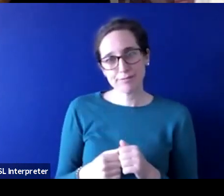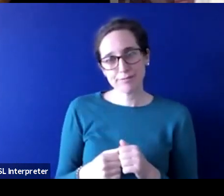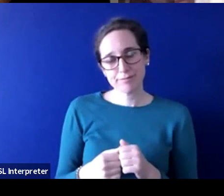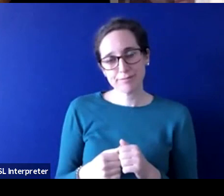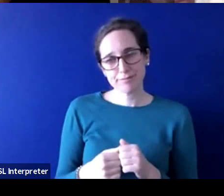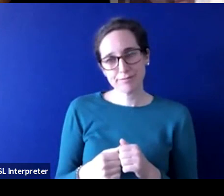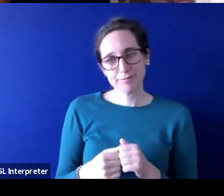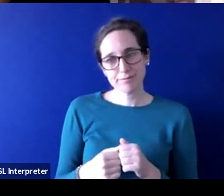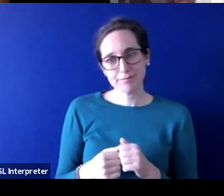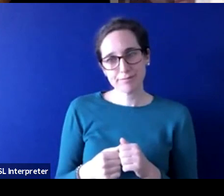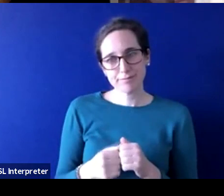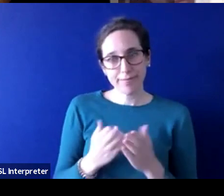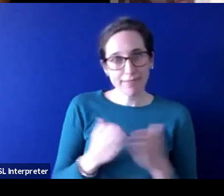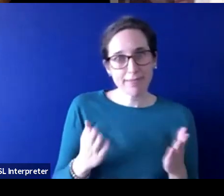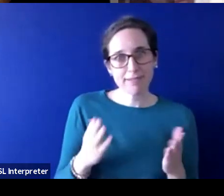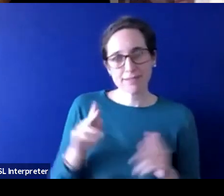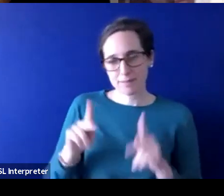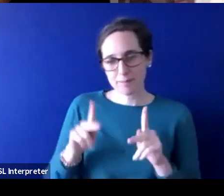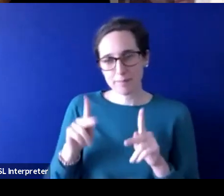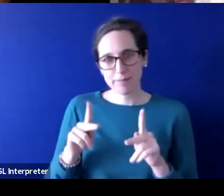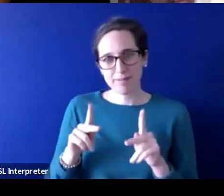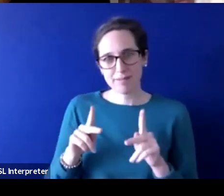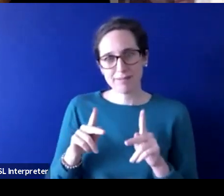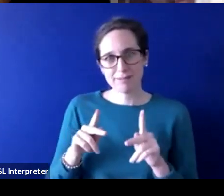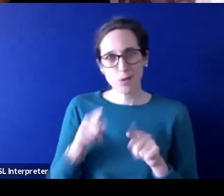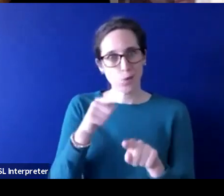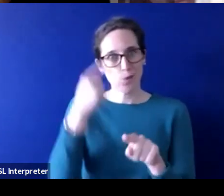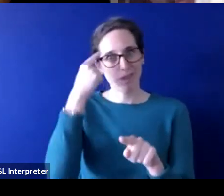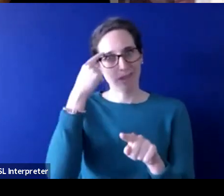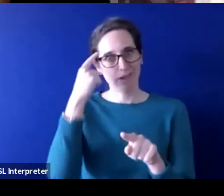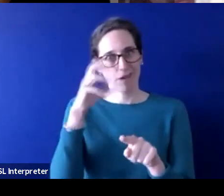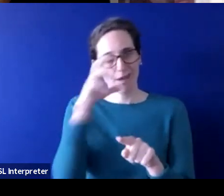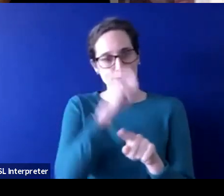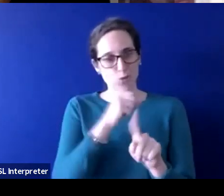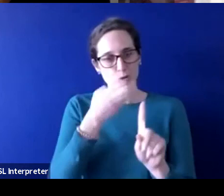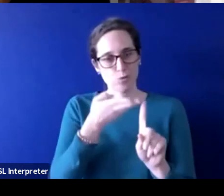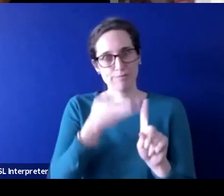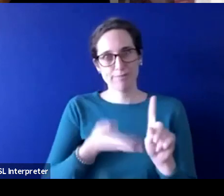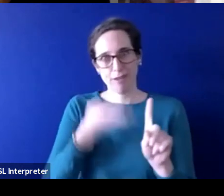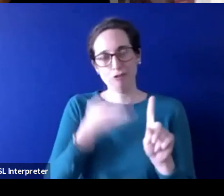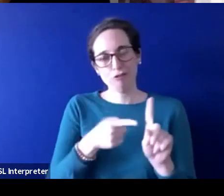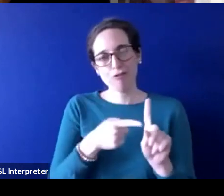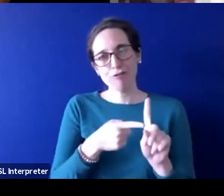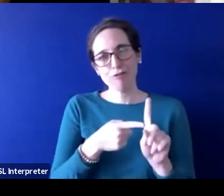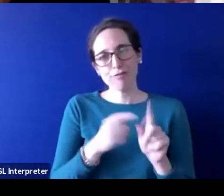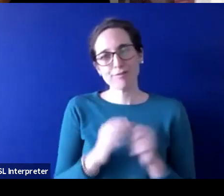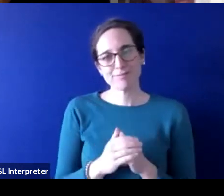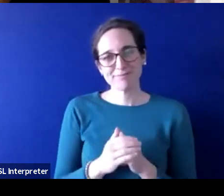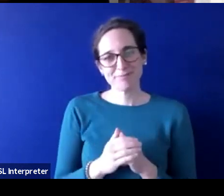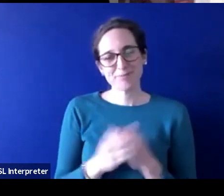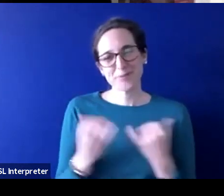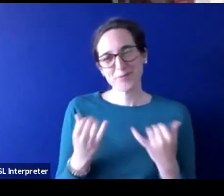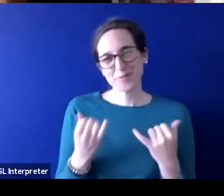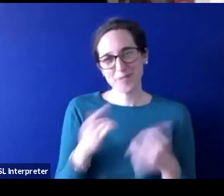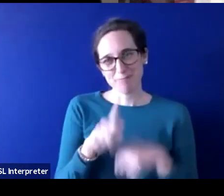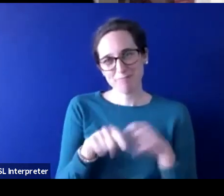that and people that aren't really who you think that they are online. And I think with that, we'll sign off.